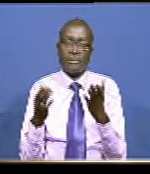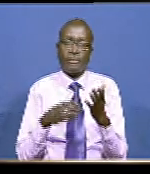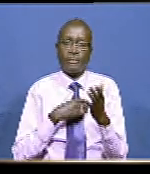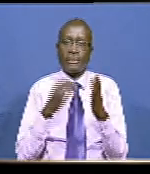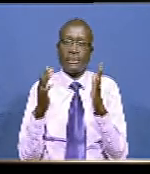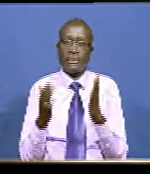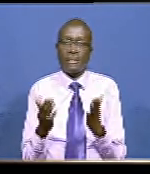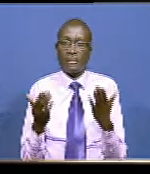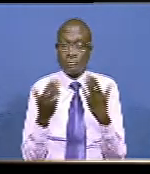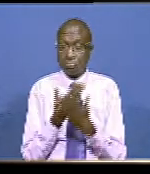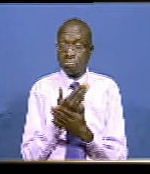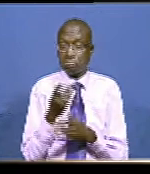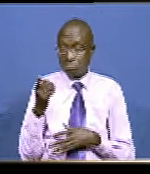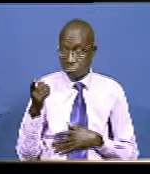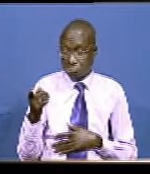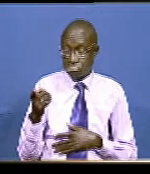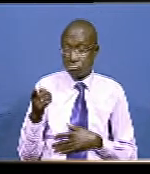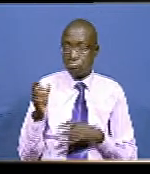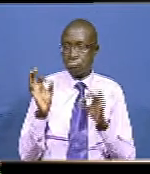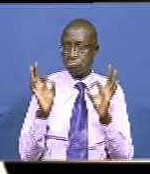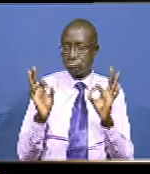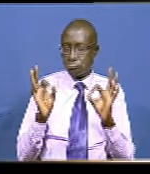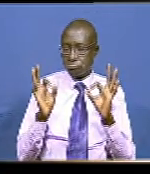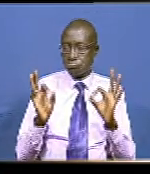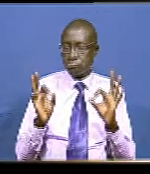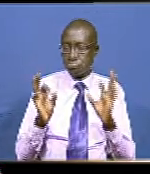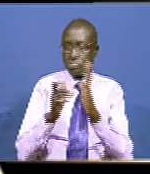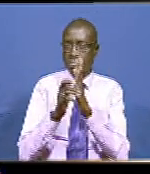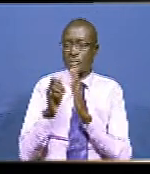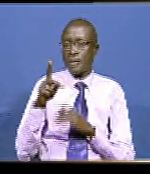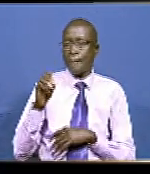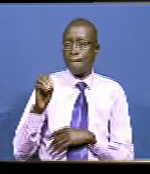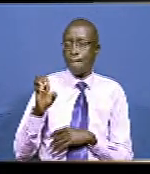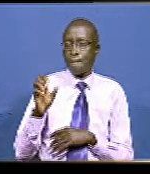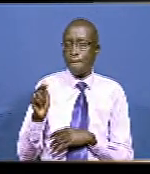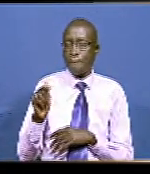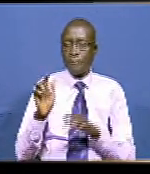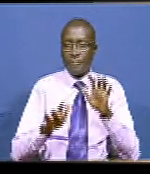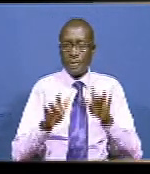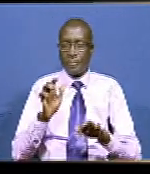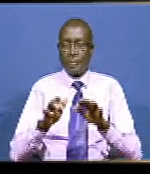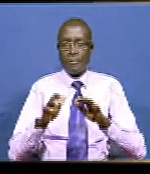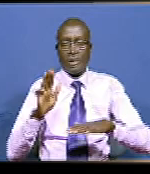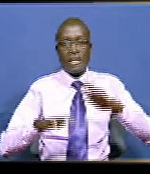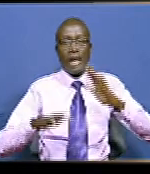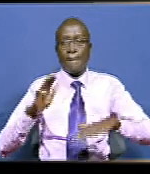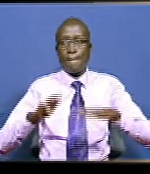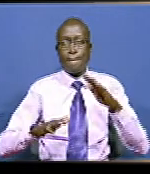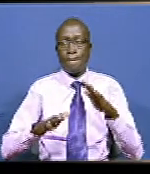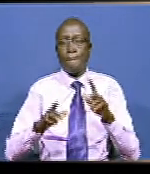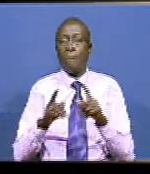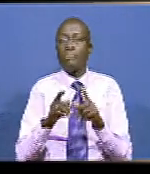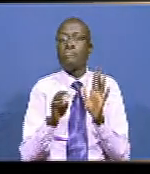tonight, trust me, he is super talented, a poet, a pianist, a drumist. What else? A model.